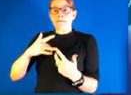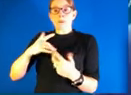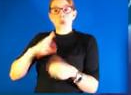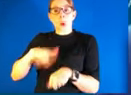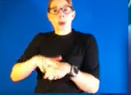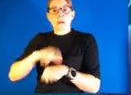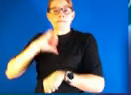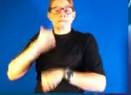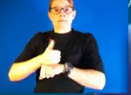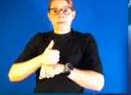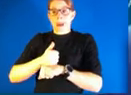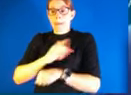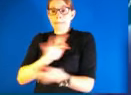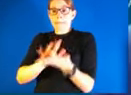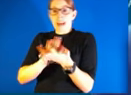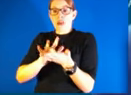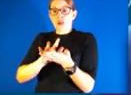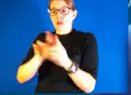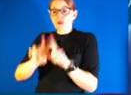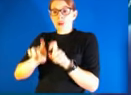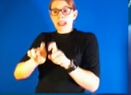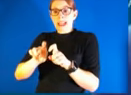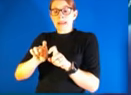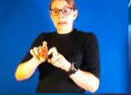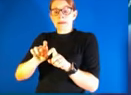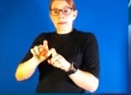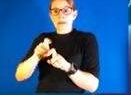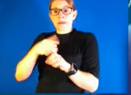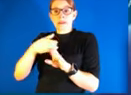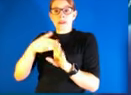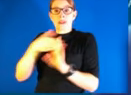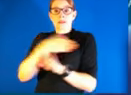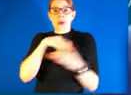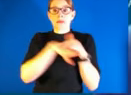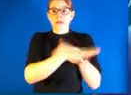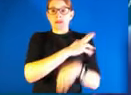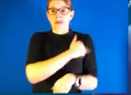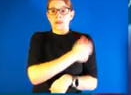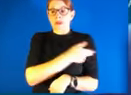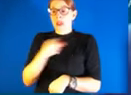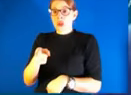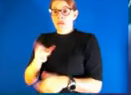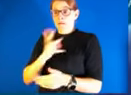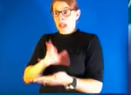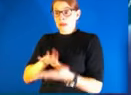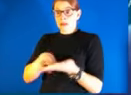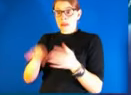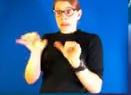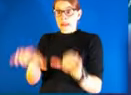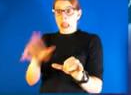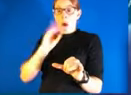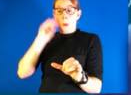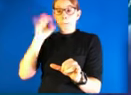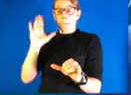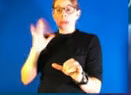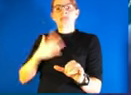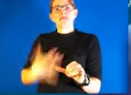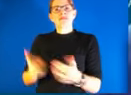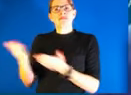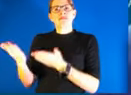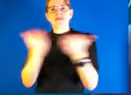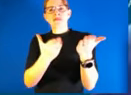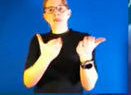medical screening exam like an emergency department would and say that you're clear and you're okay to stay at home. Typically, we offer and recommend transport